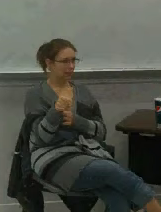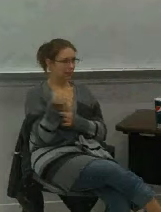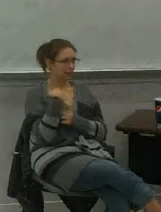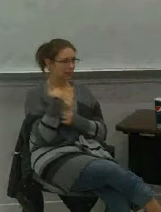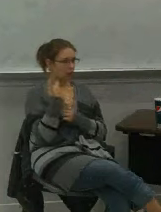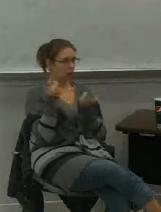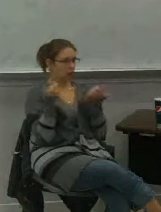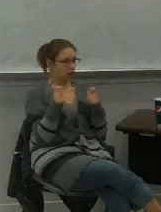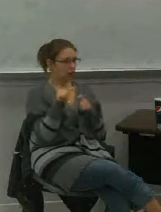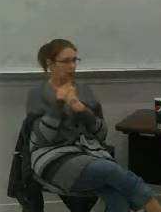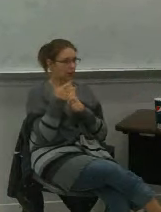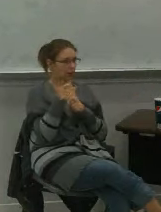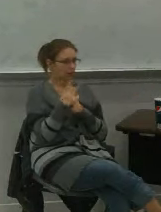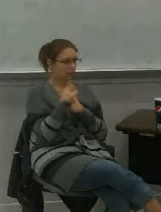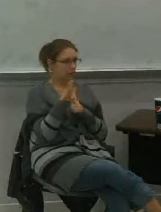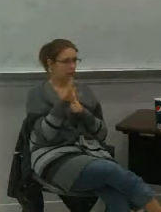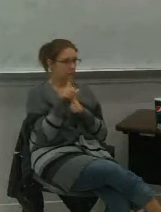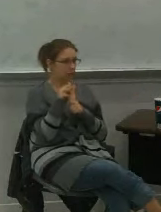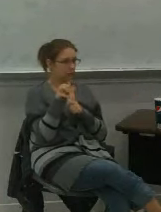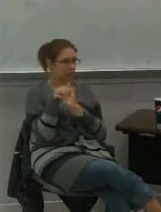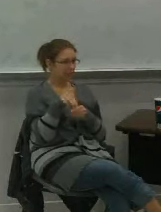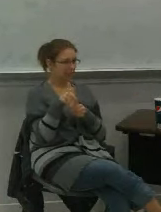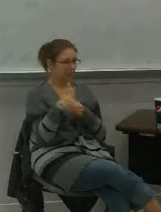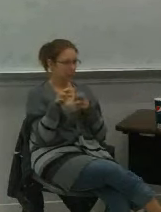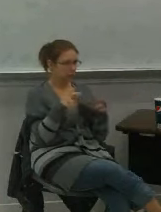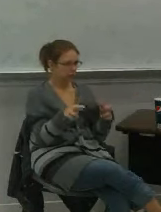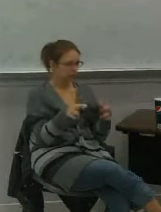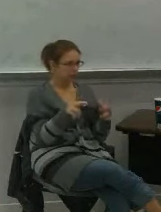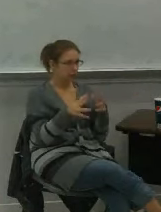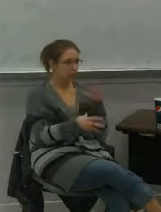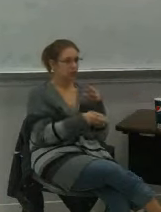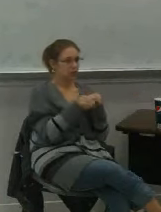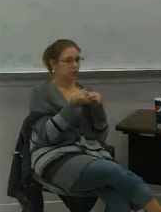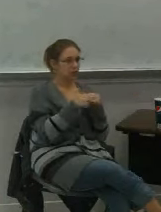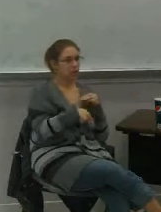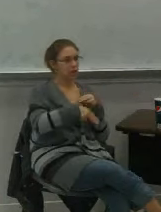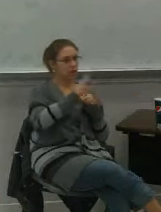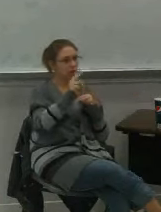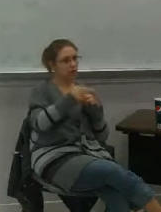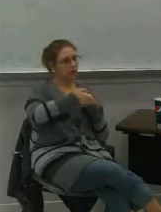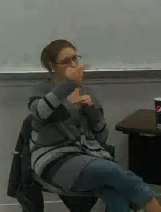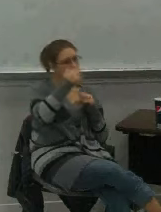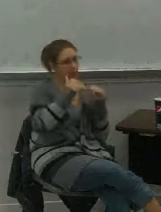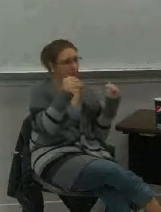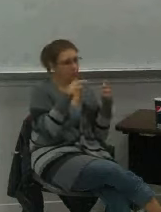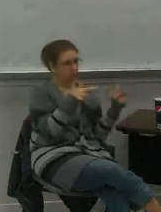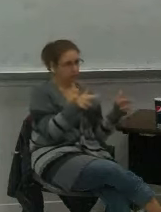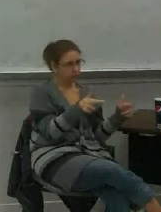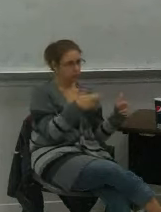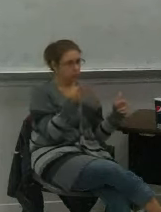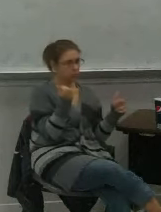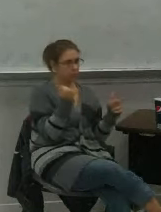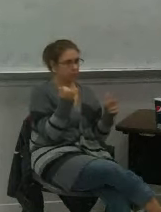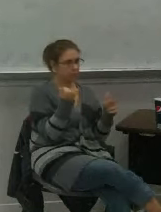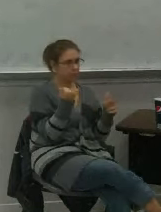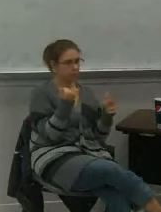had large algal blooms in that river. In addition to that, the upper areas of the river